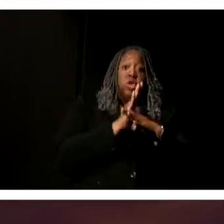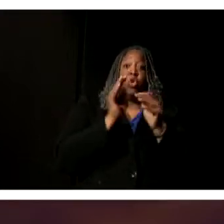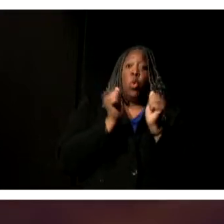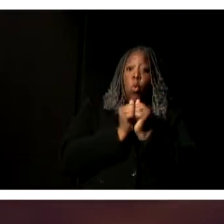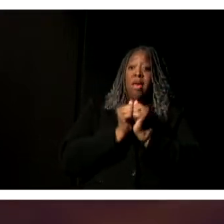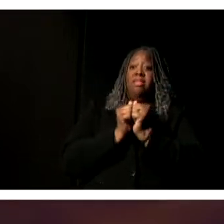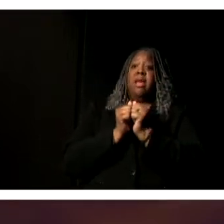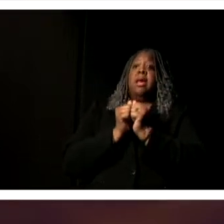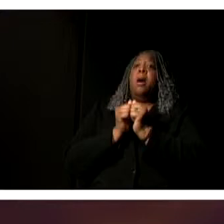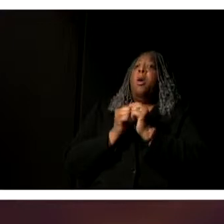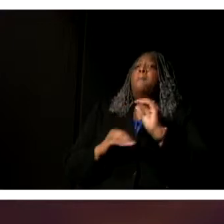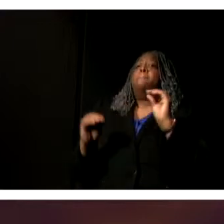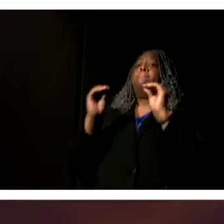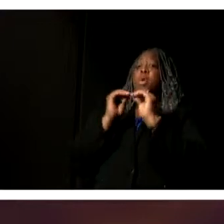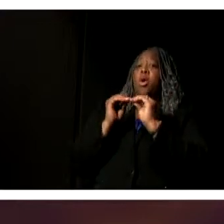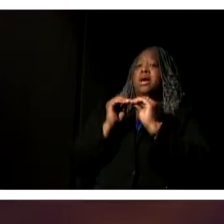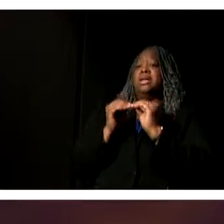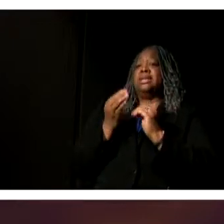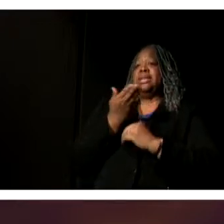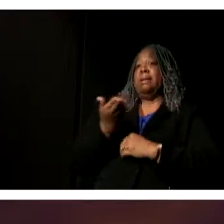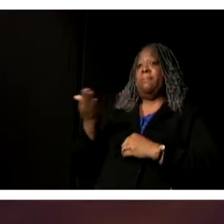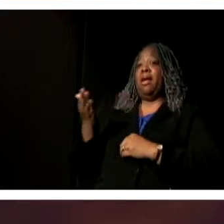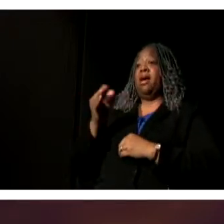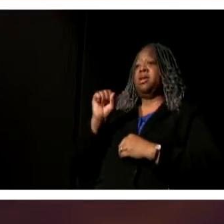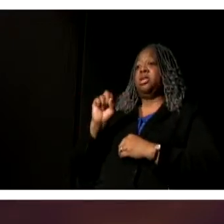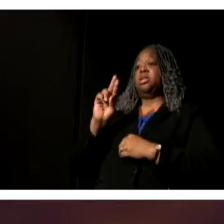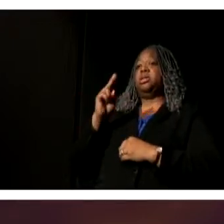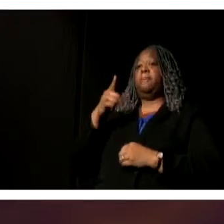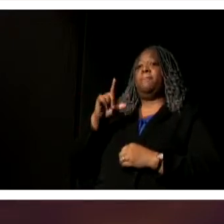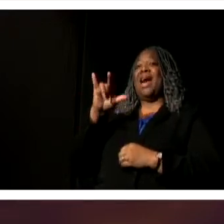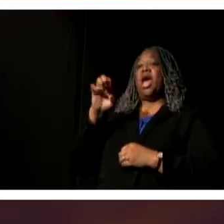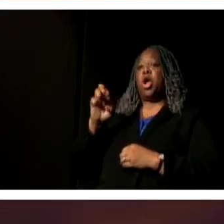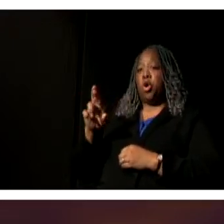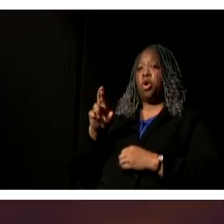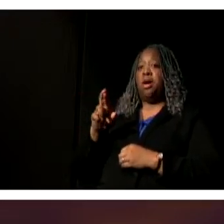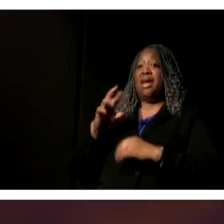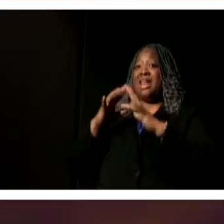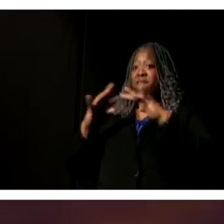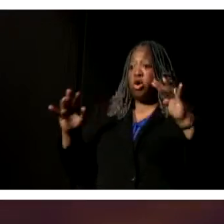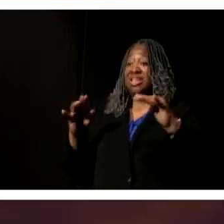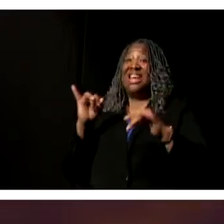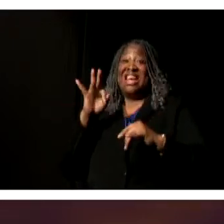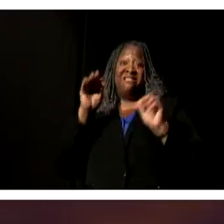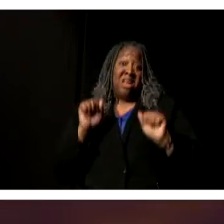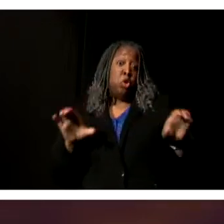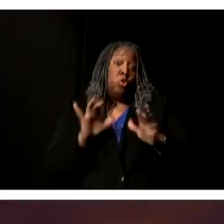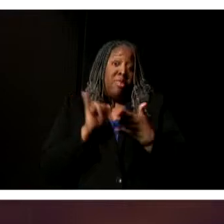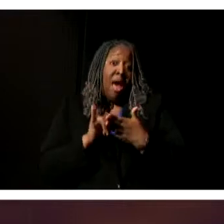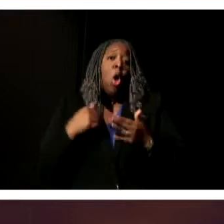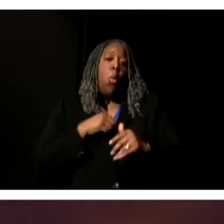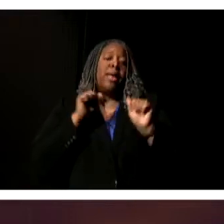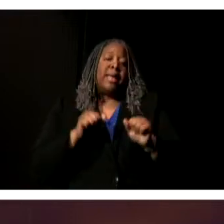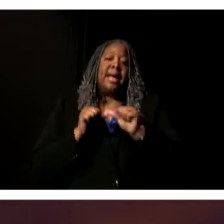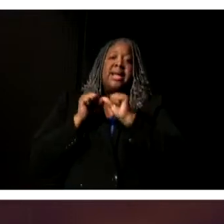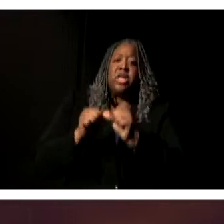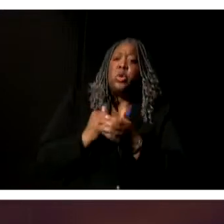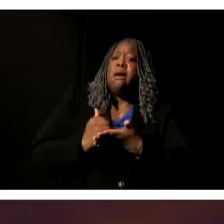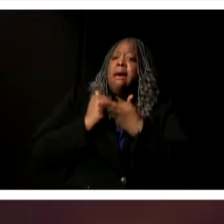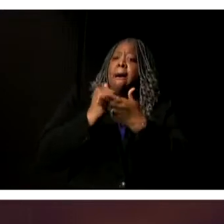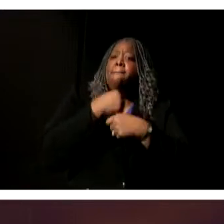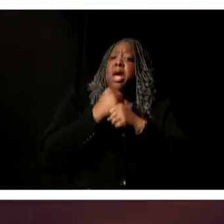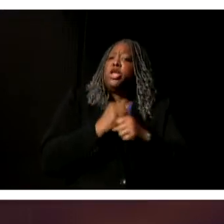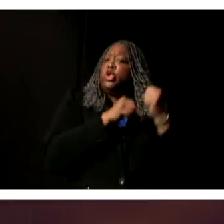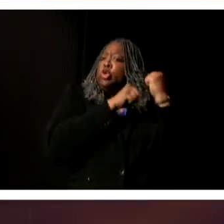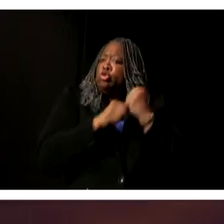to have greater supplier diversity. Knowing that if we do this, we continue to help make us stronger